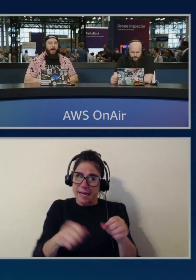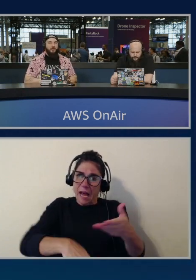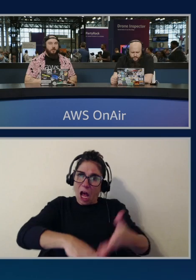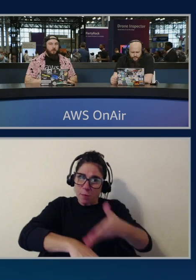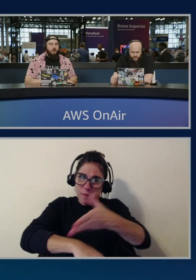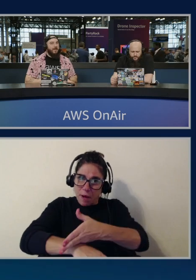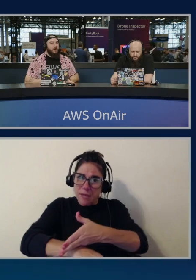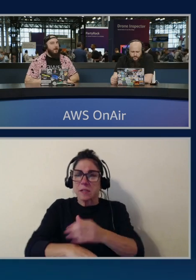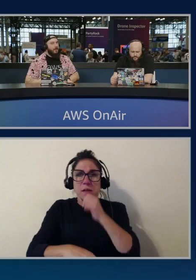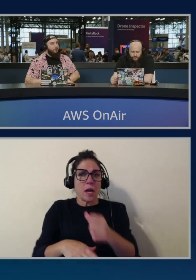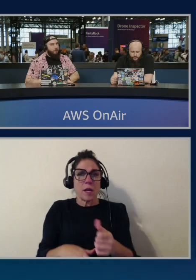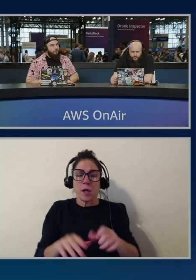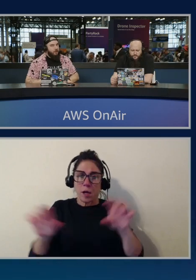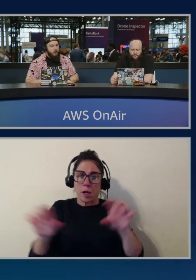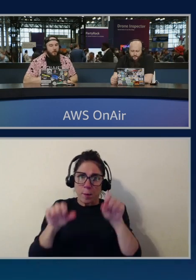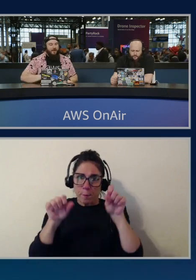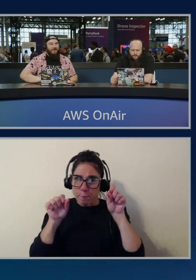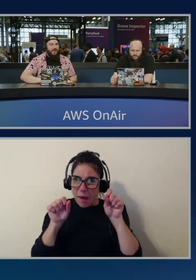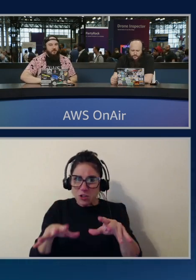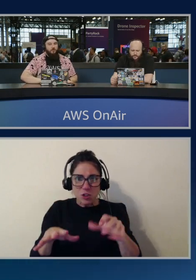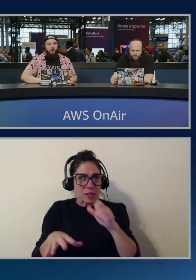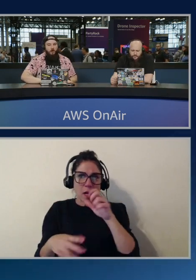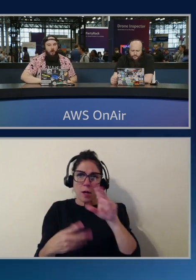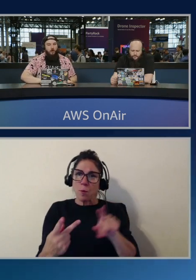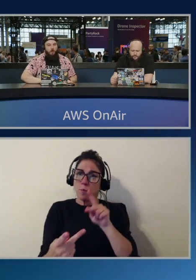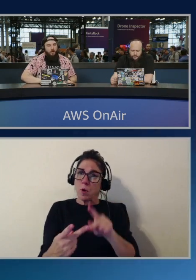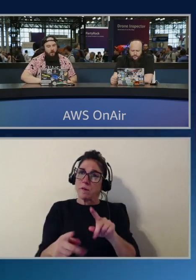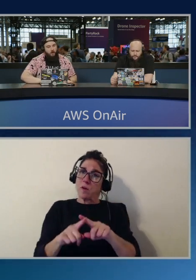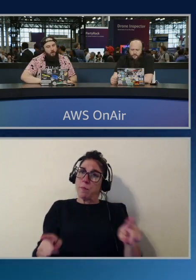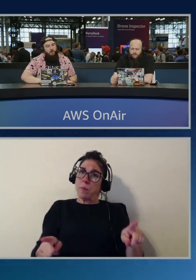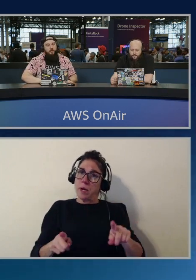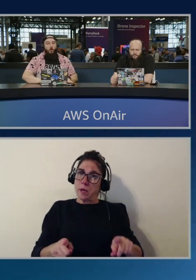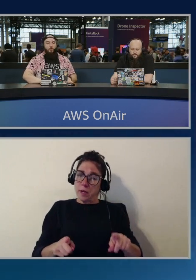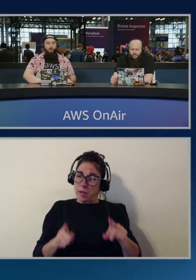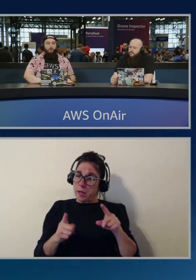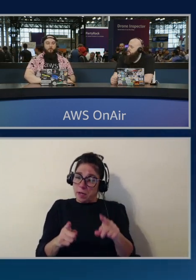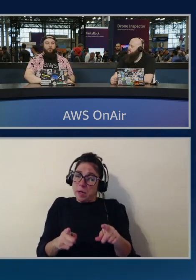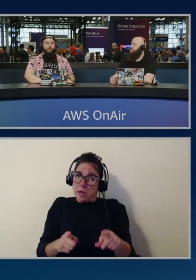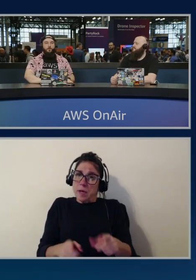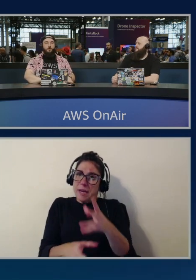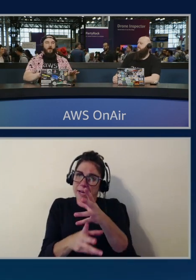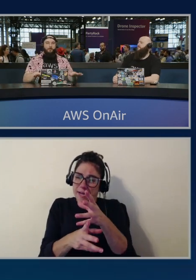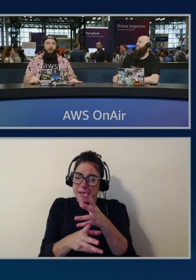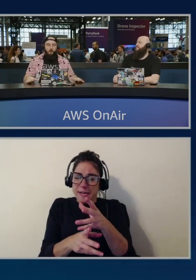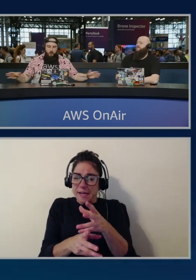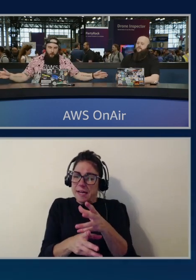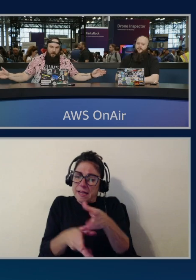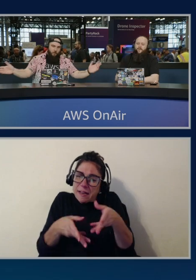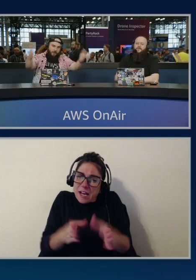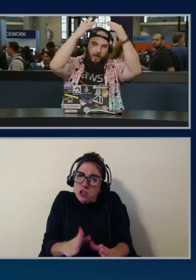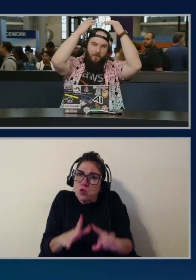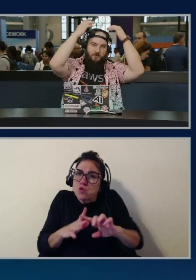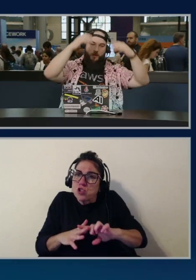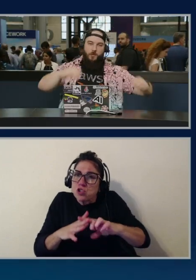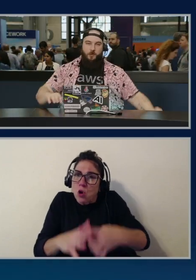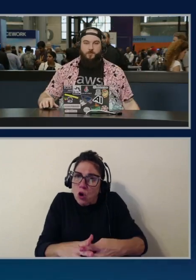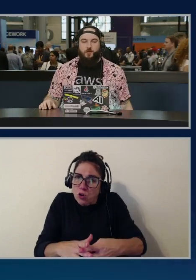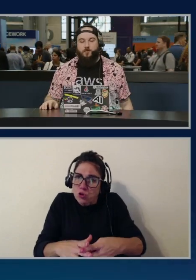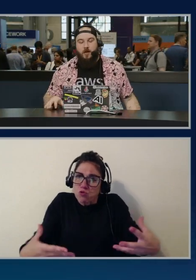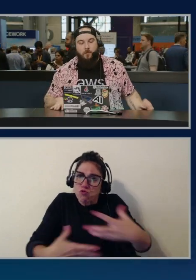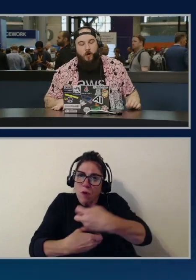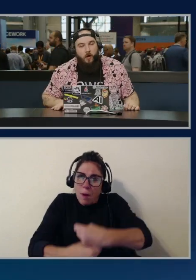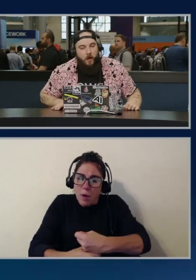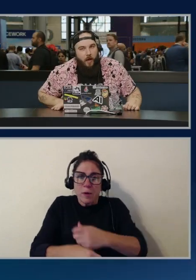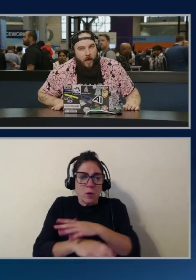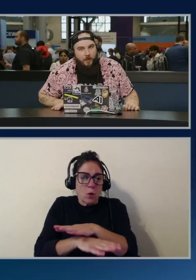automatically magic. It's not automatically perfect, but it gets you a long way there. So to wrap up, we can hide my screen. We don't need to see